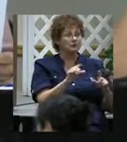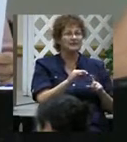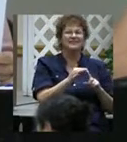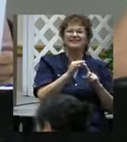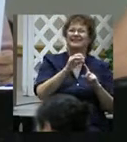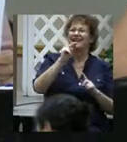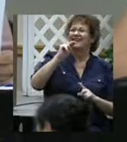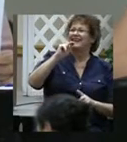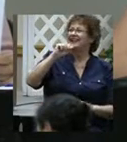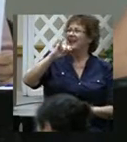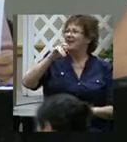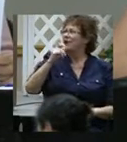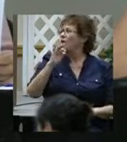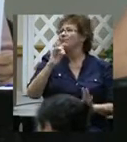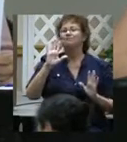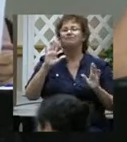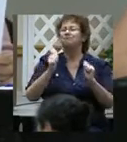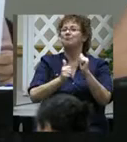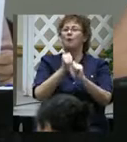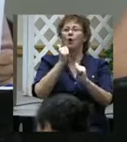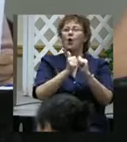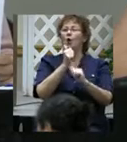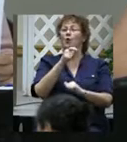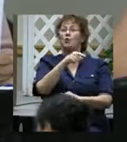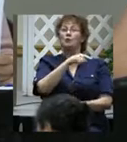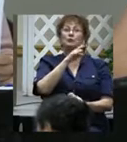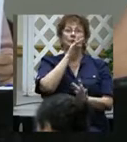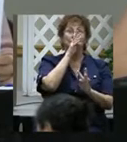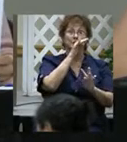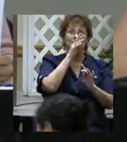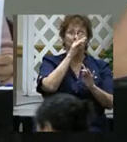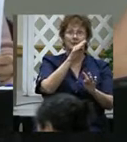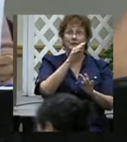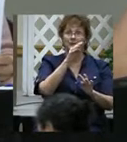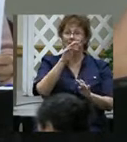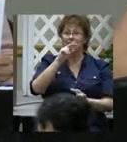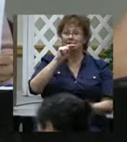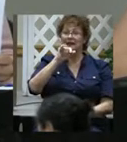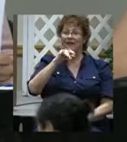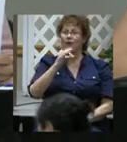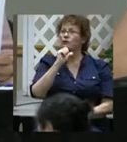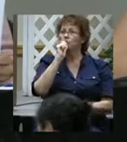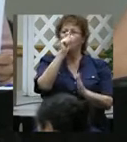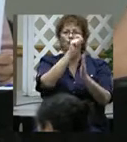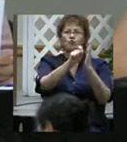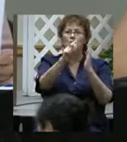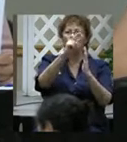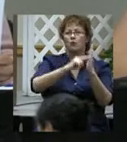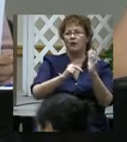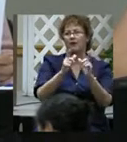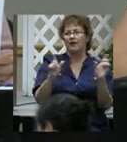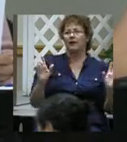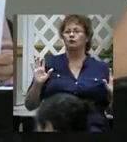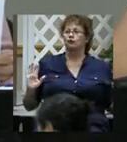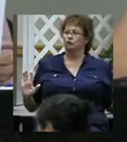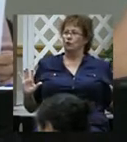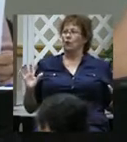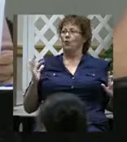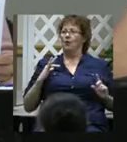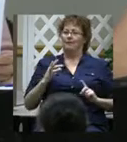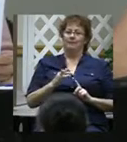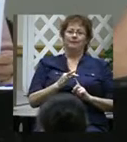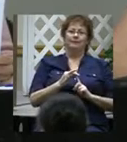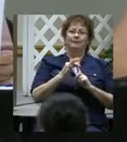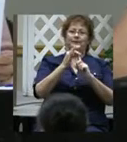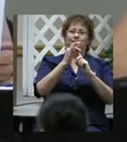Navajo, most Navajo speakers will not read or write the language, so we do make an exception